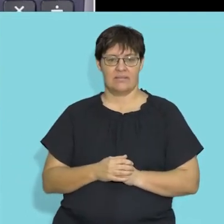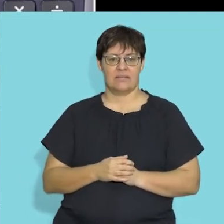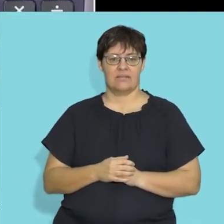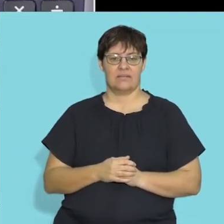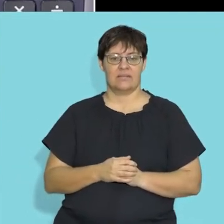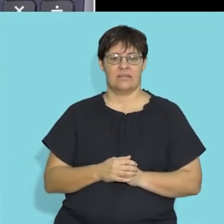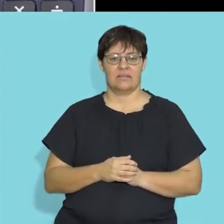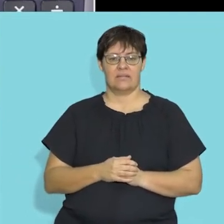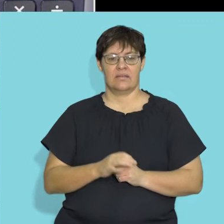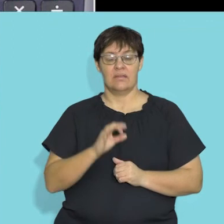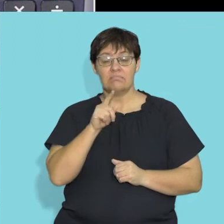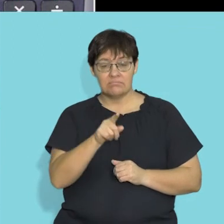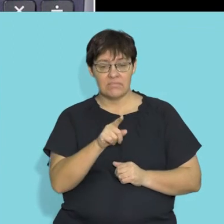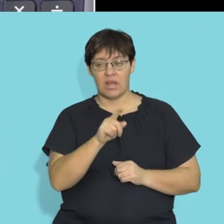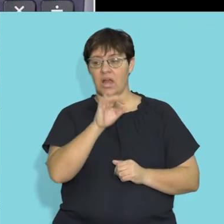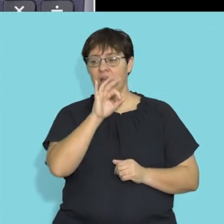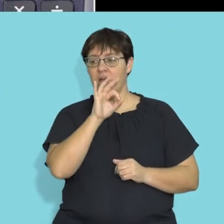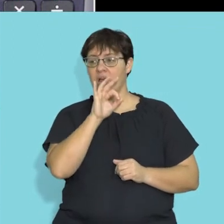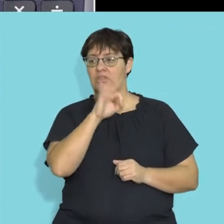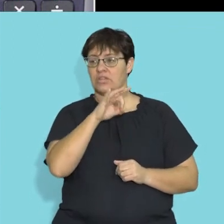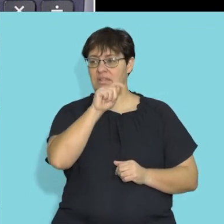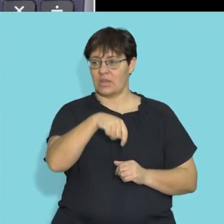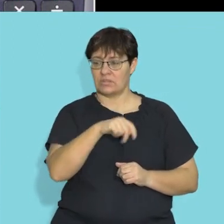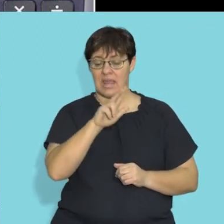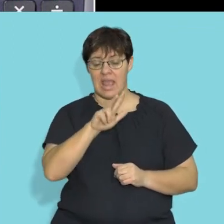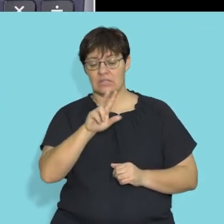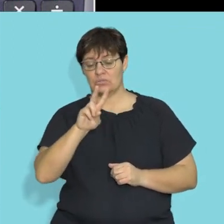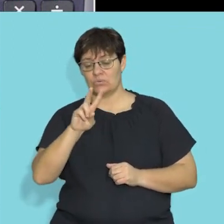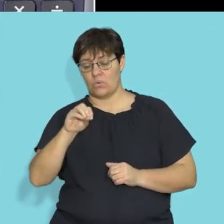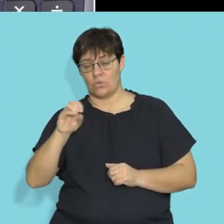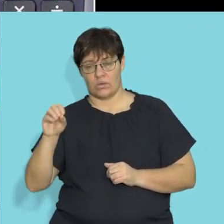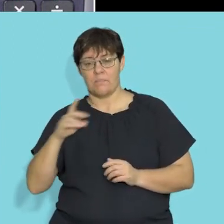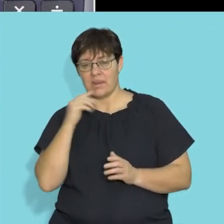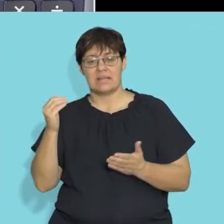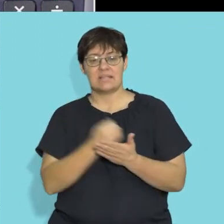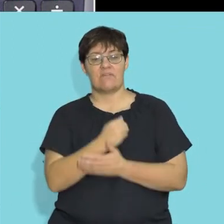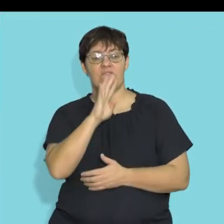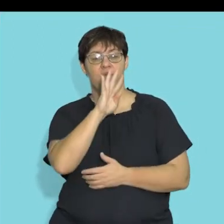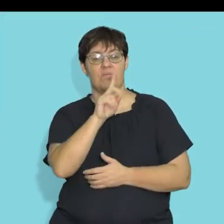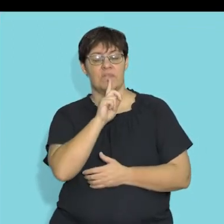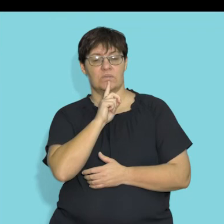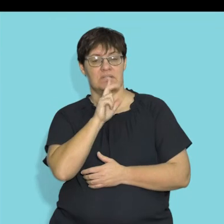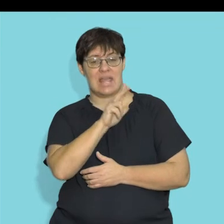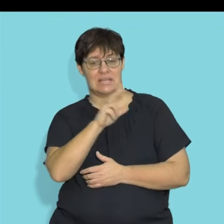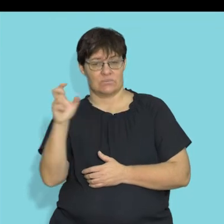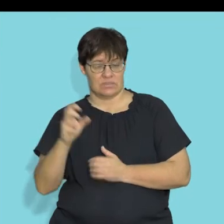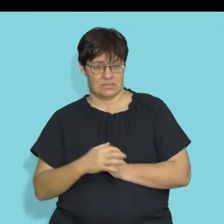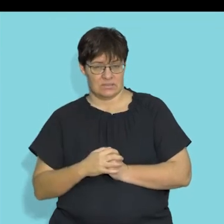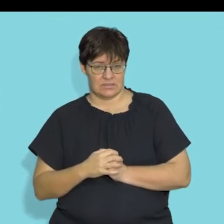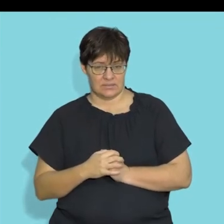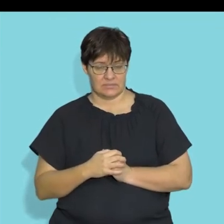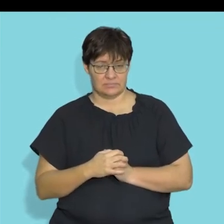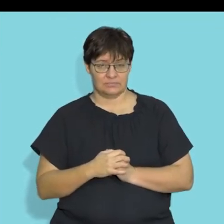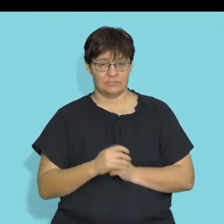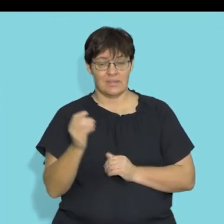right, minus the 8,200, you'll see a saving of 4,800. However,